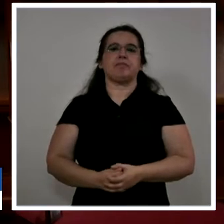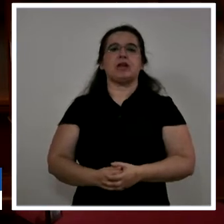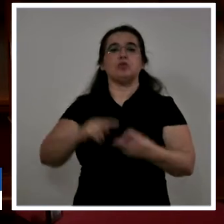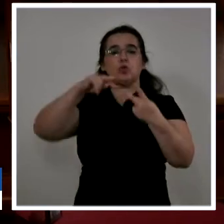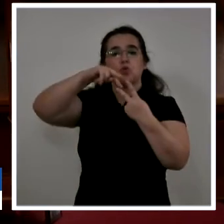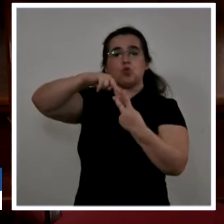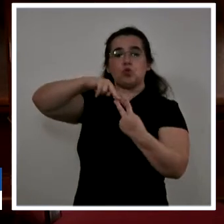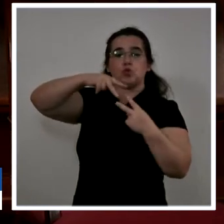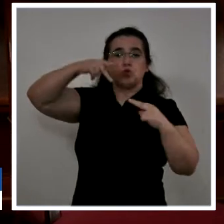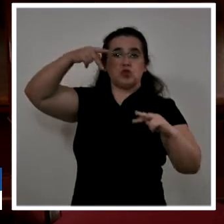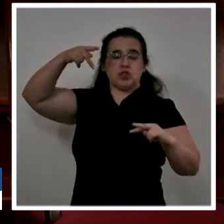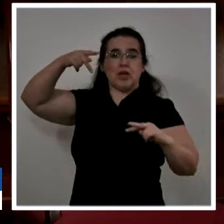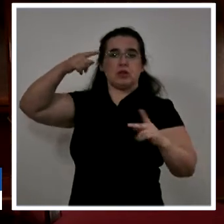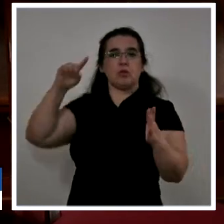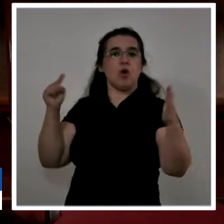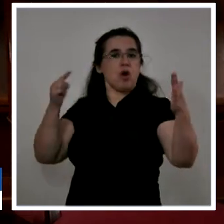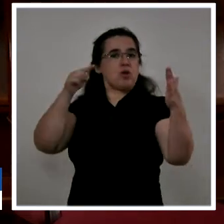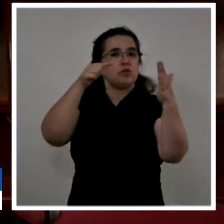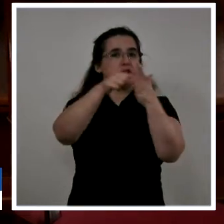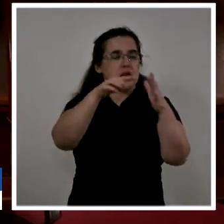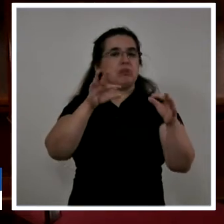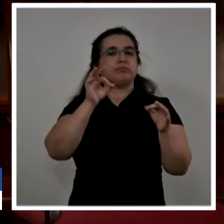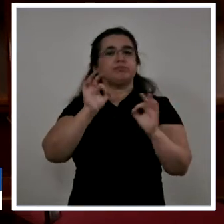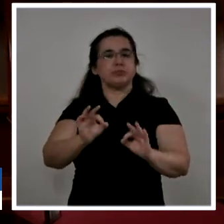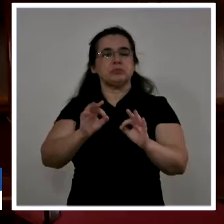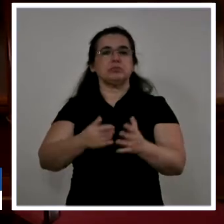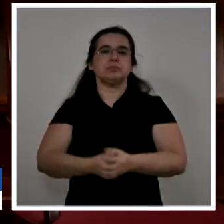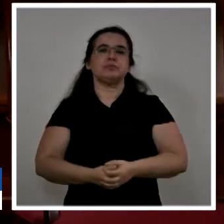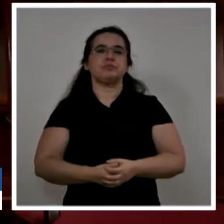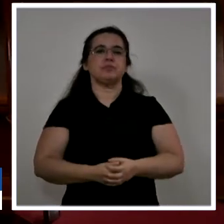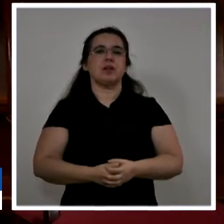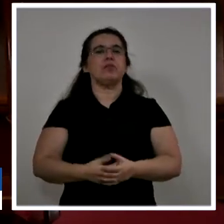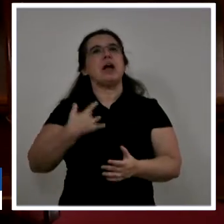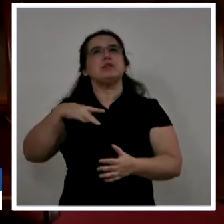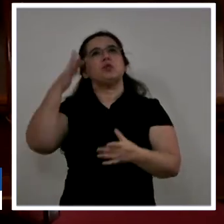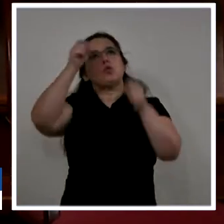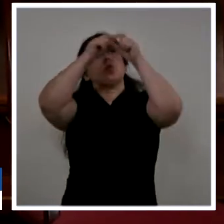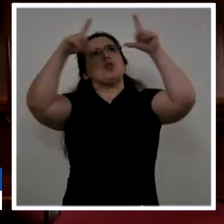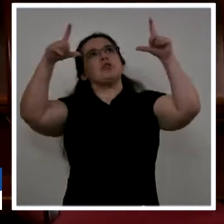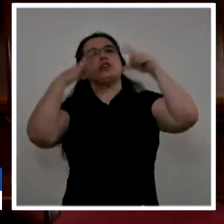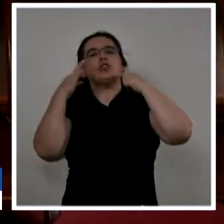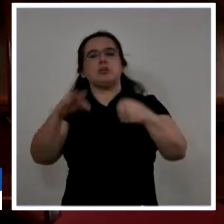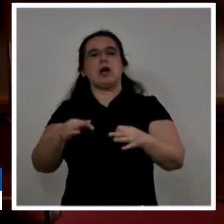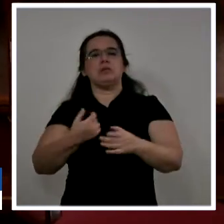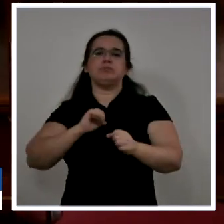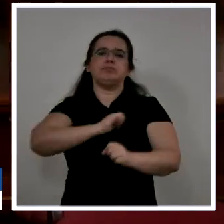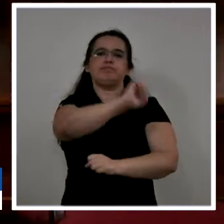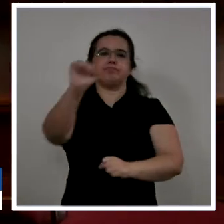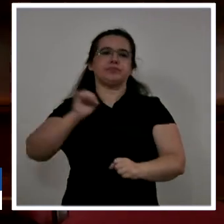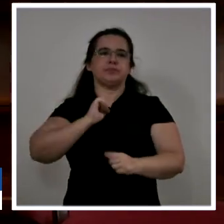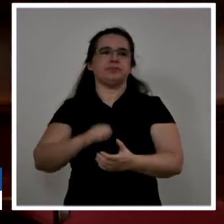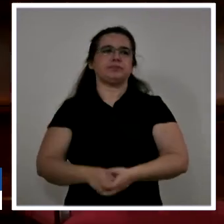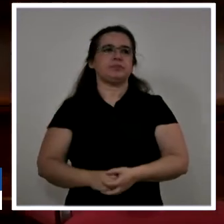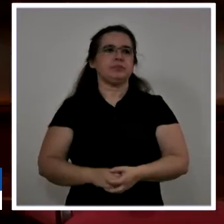como o destino, has become conventional wisdom. Tornou-se parte do senso comum. This is the world story. You're a victim of your